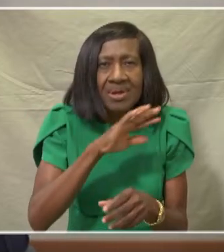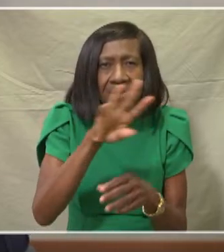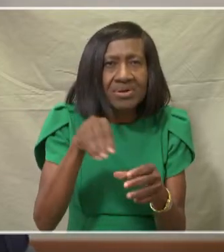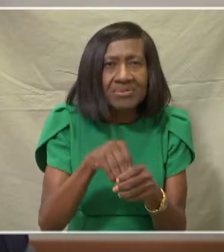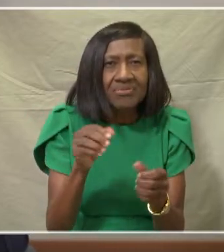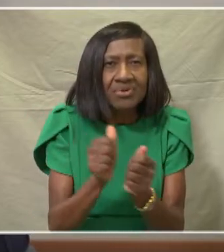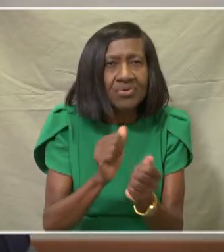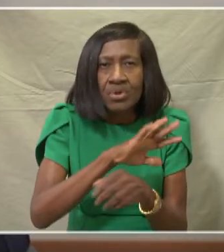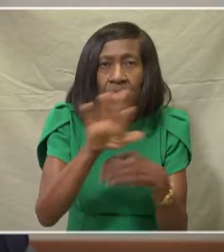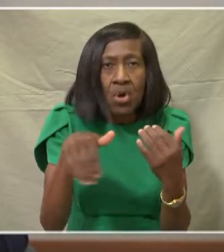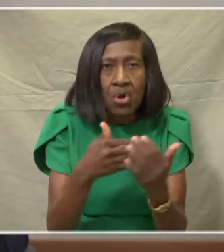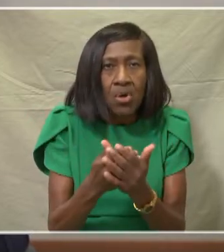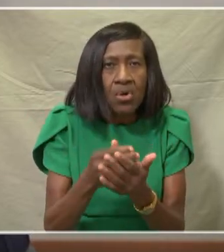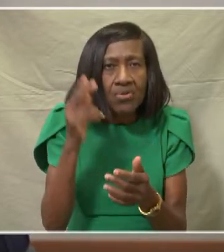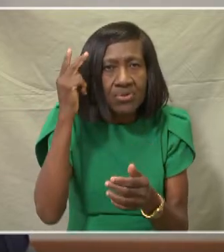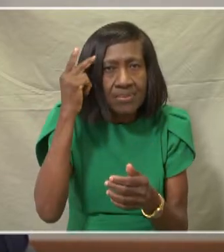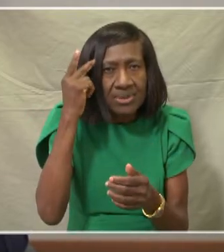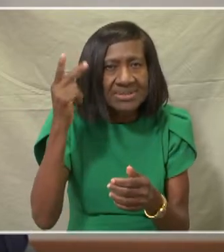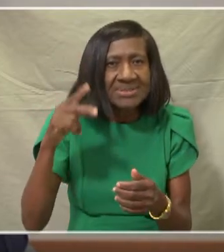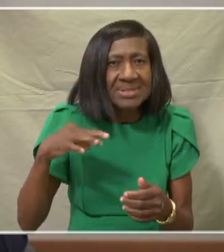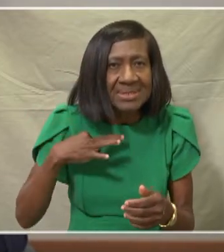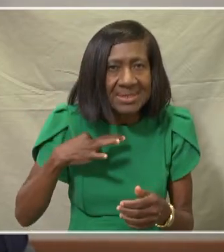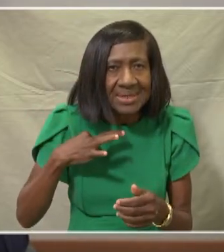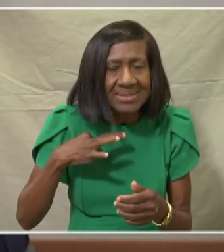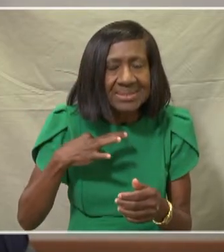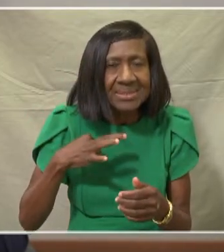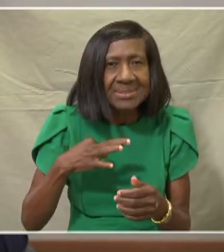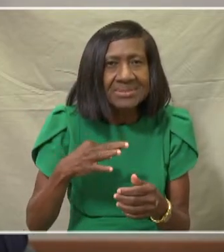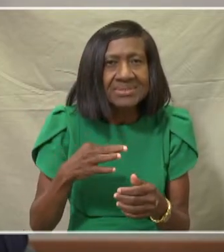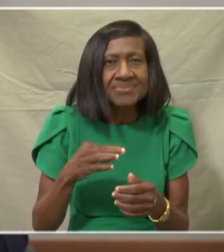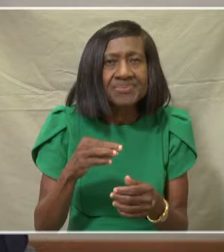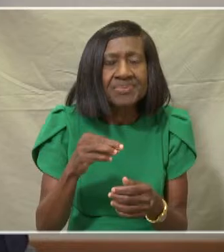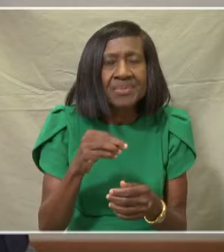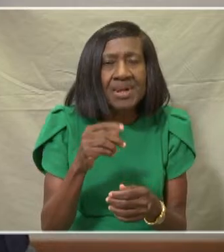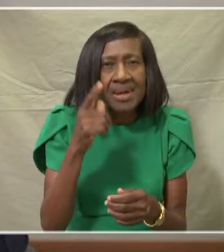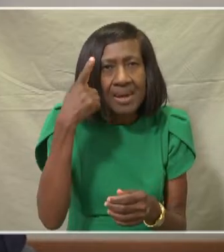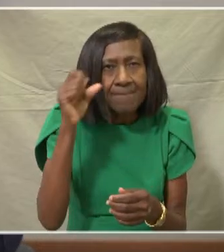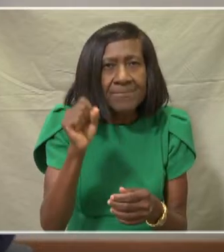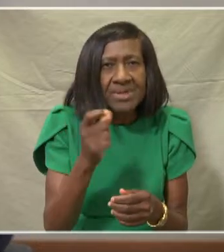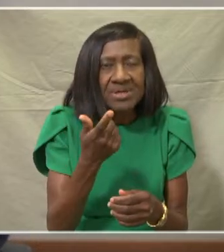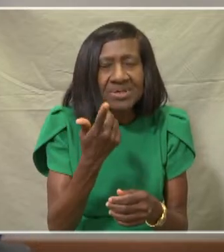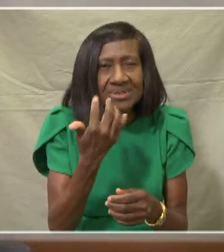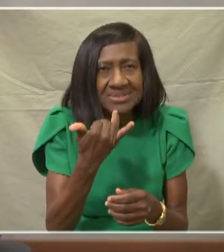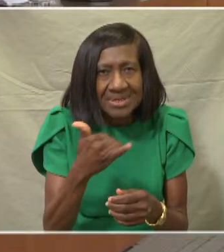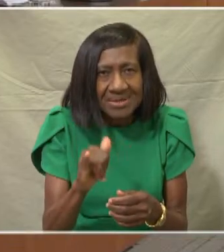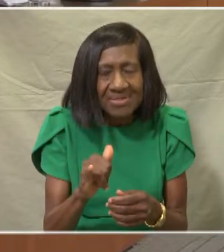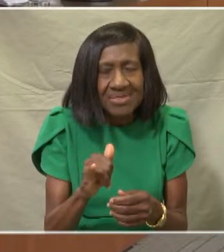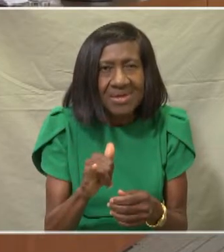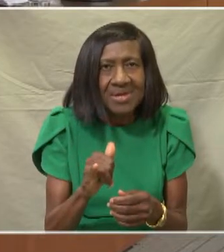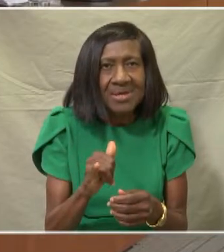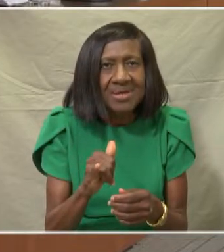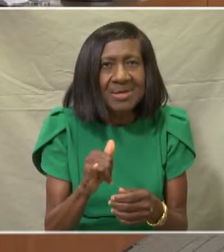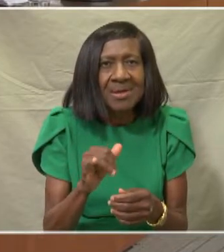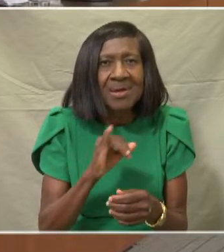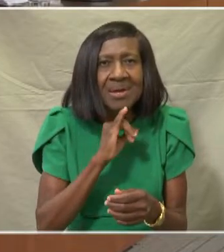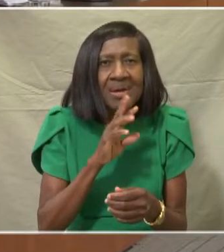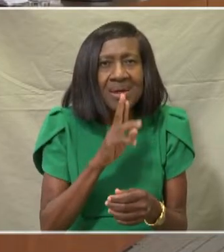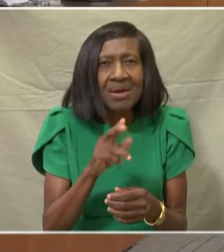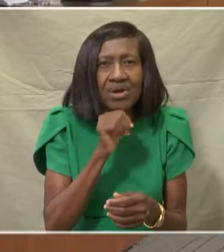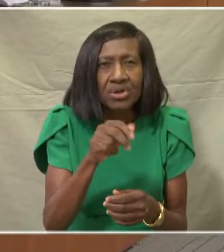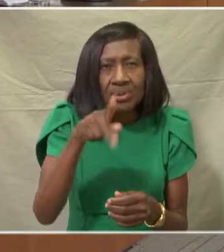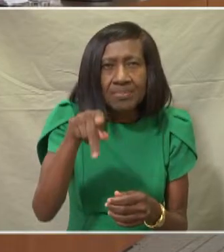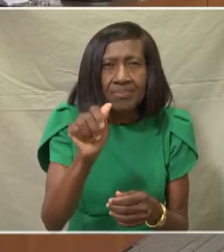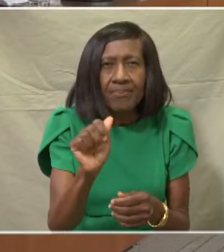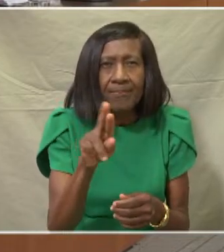as part of the mission in line with our impartial approach. I'm joined here today by 3 other members of